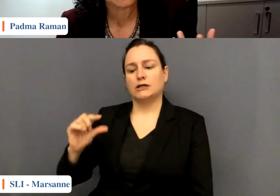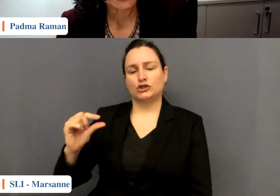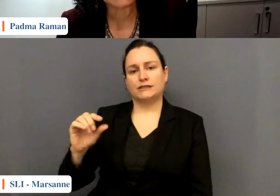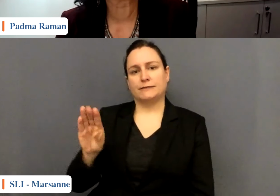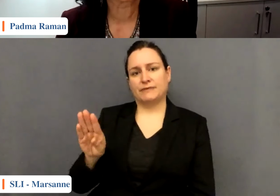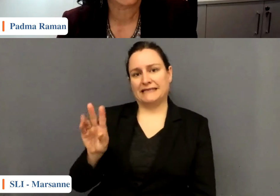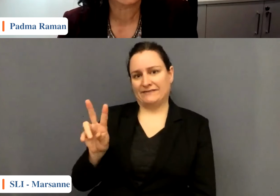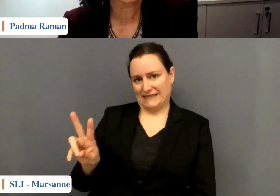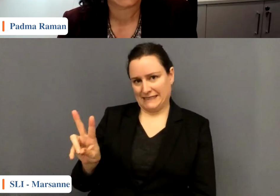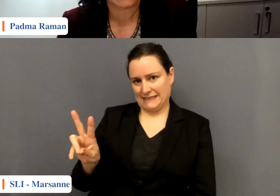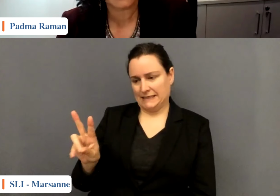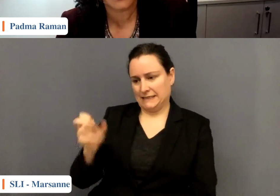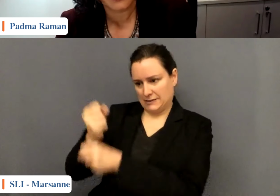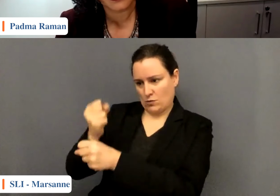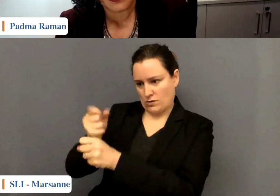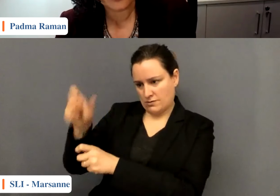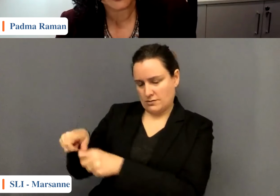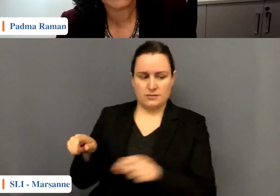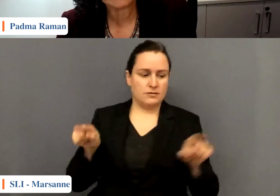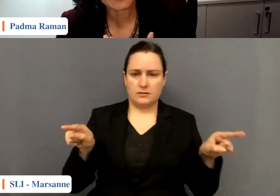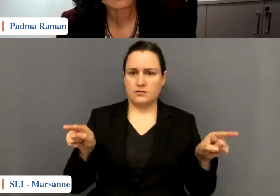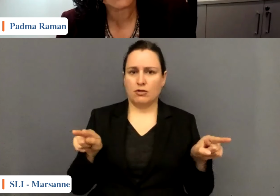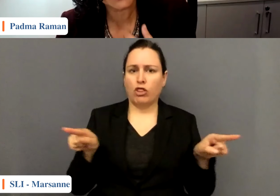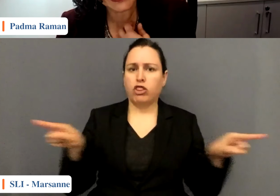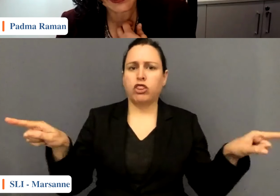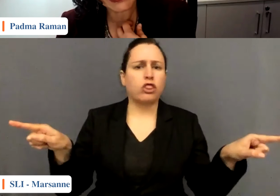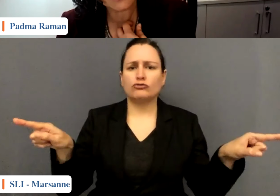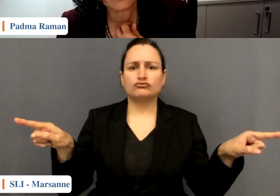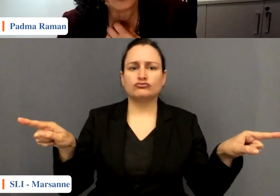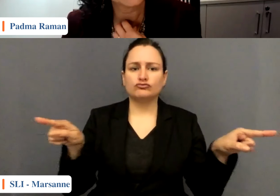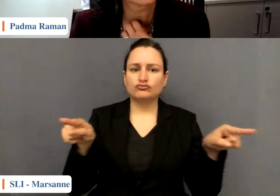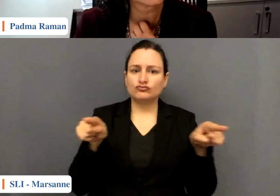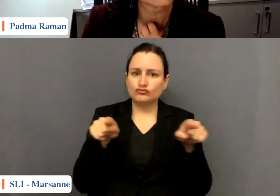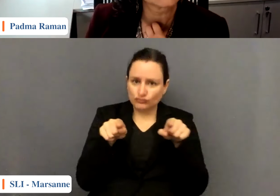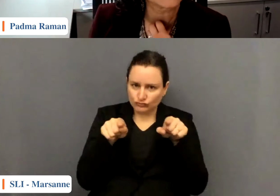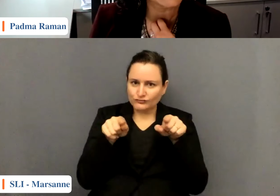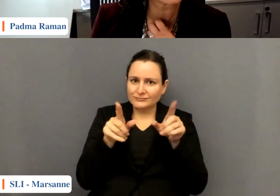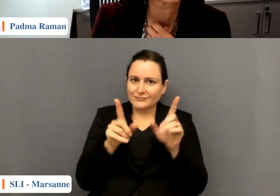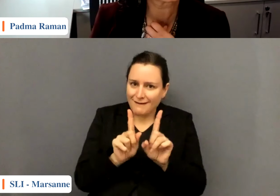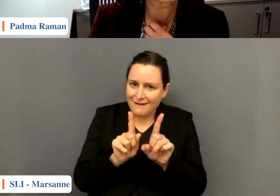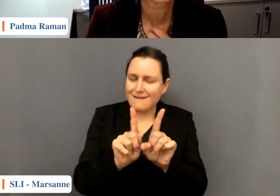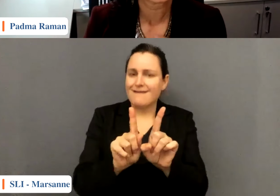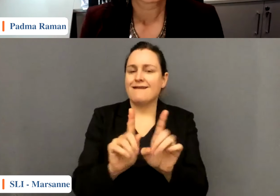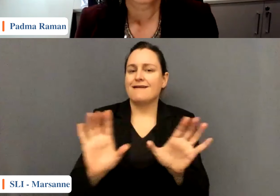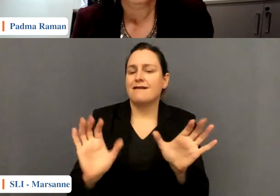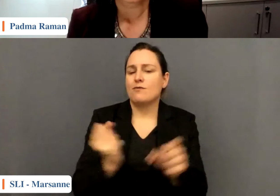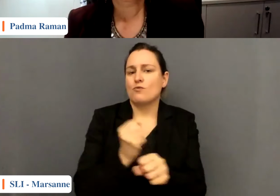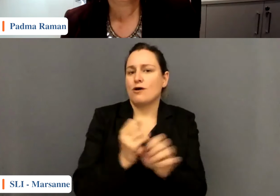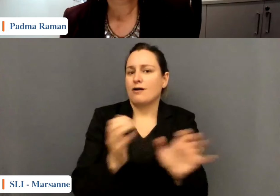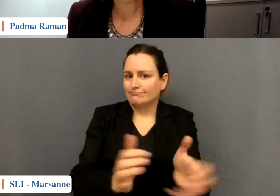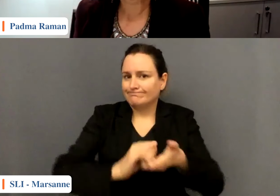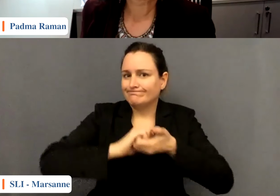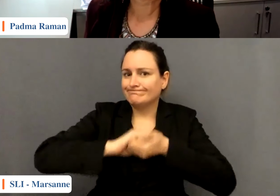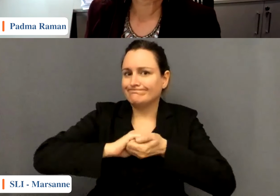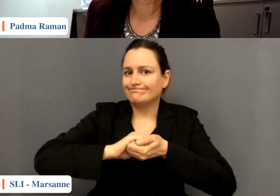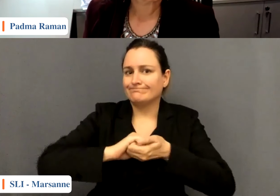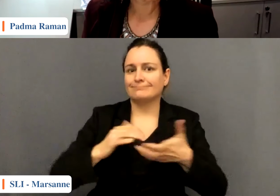of actors to work together? And what are the capacity needs for both sets of actors? I